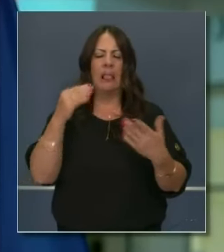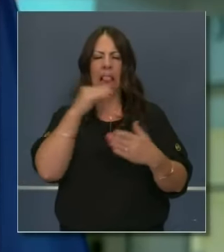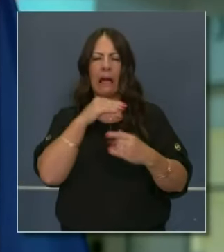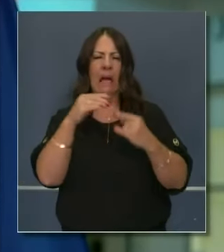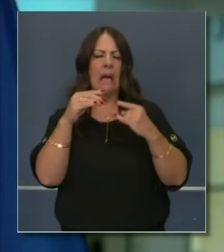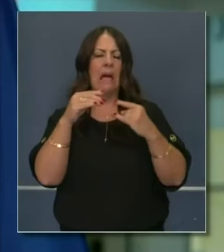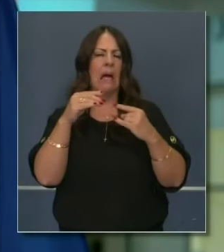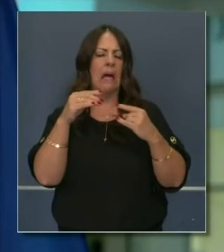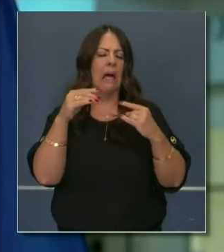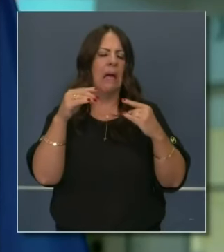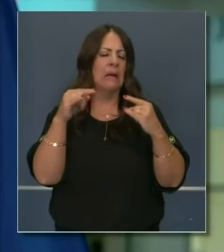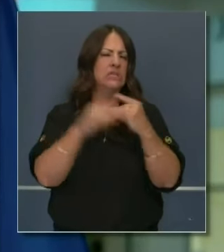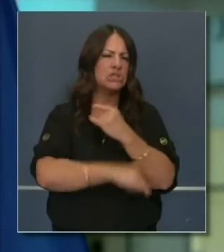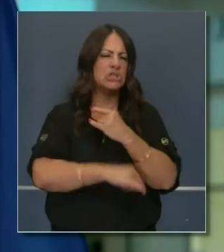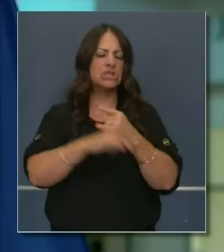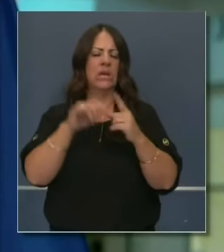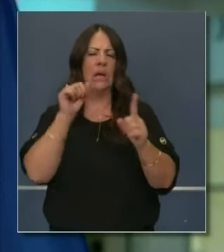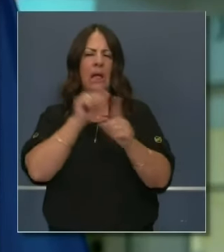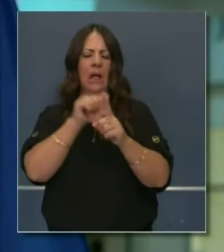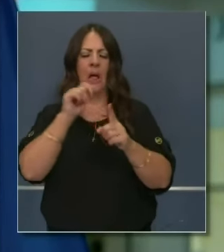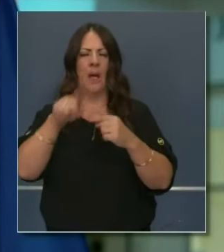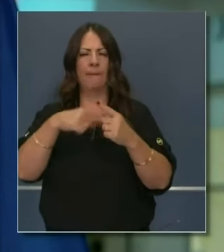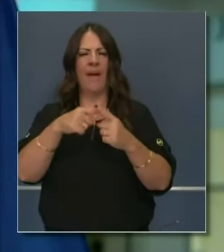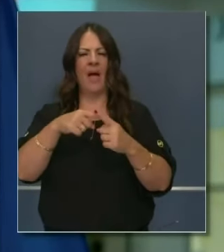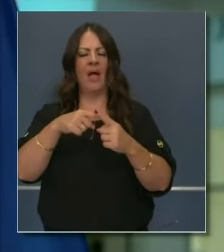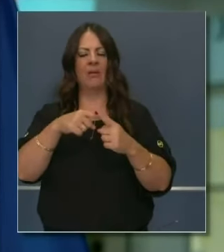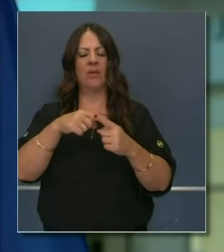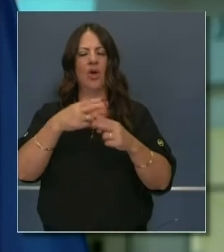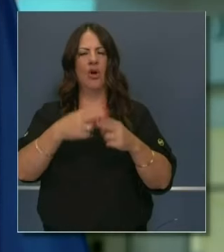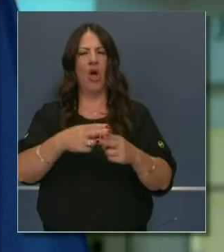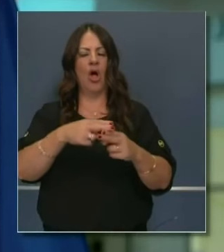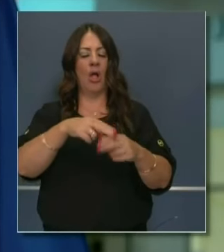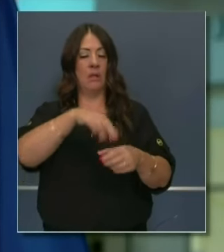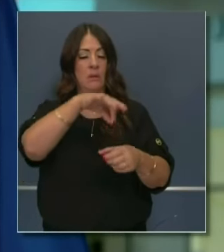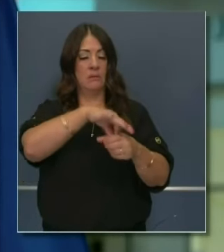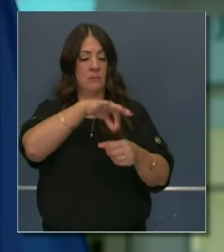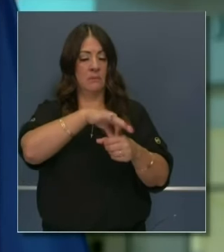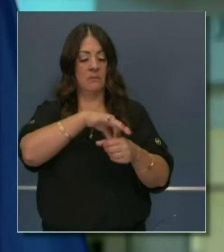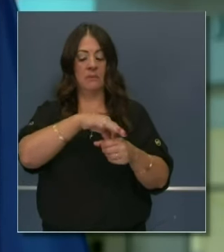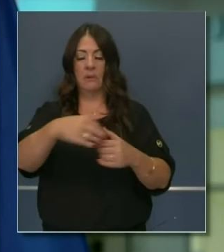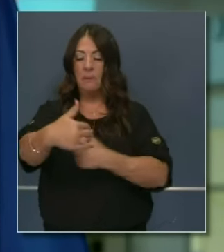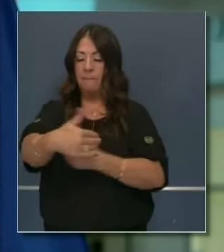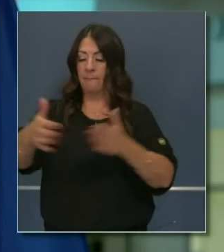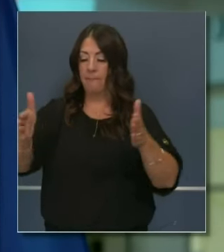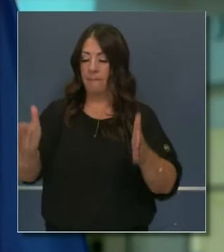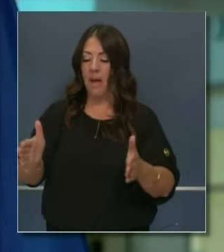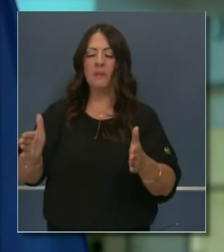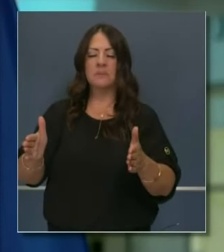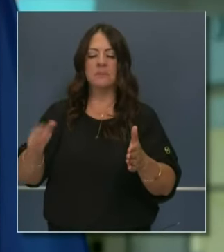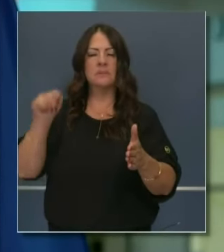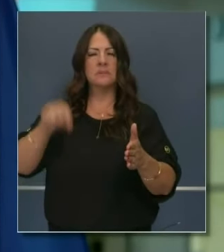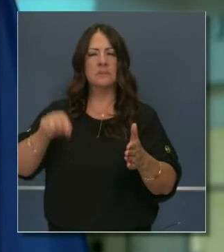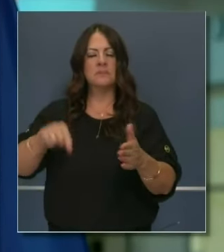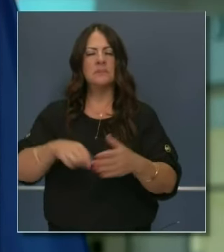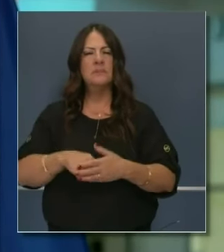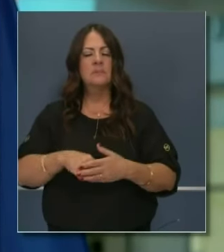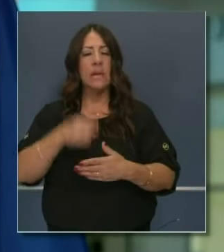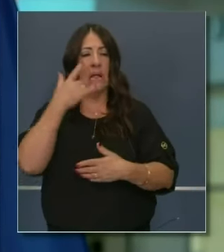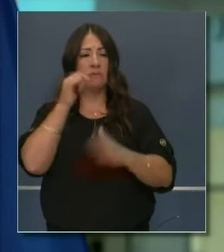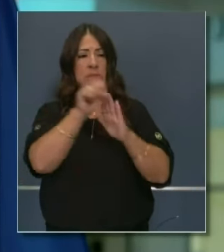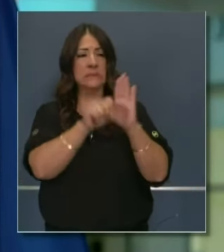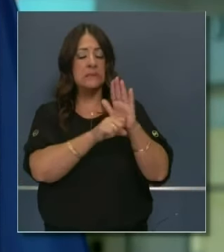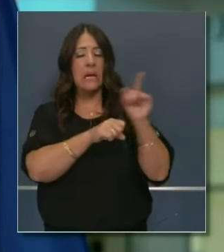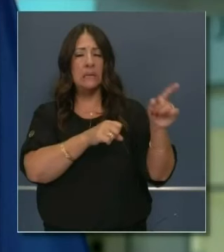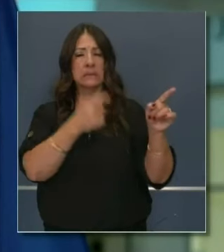and said the ballot boxes were illegal. The California Secretary of State and Attorney General seem to have determined that the boxes can stay